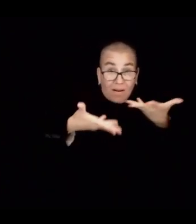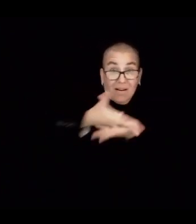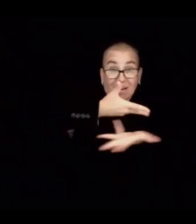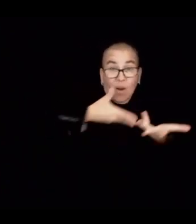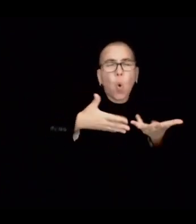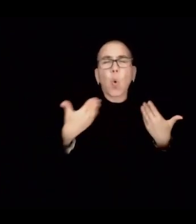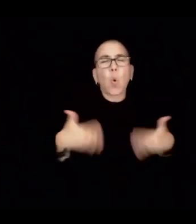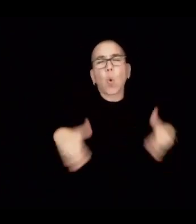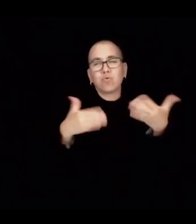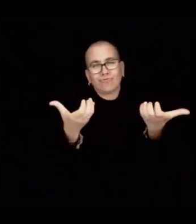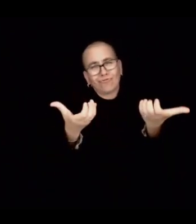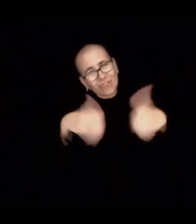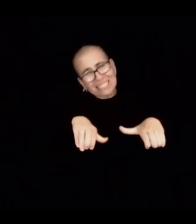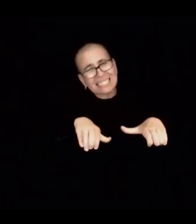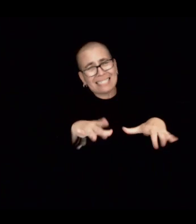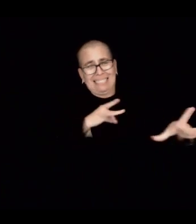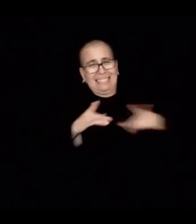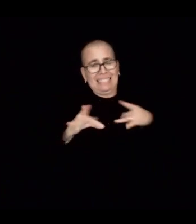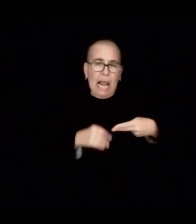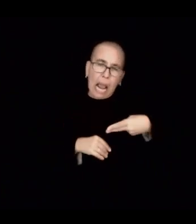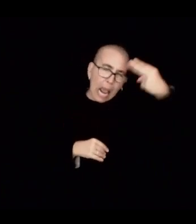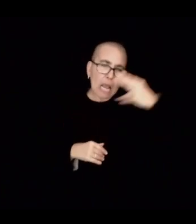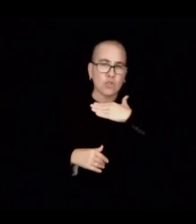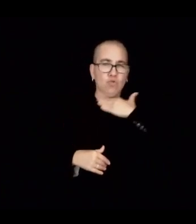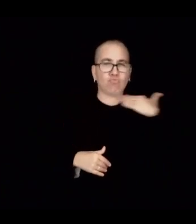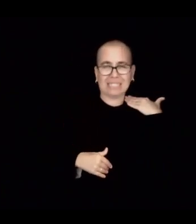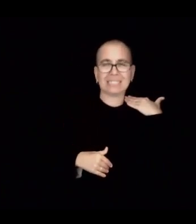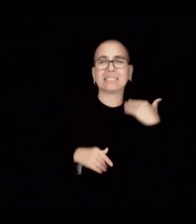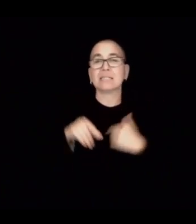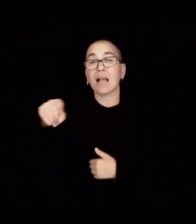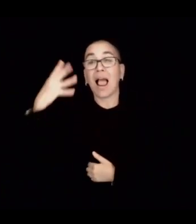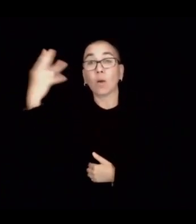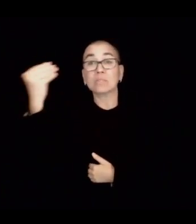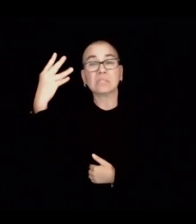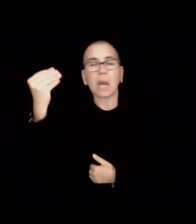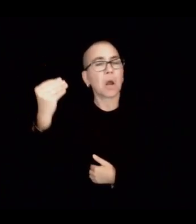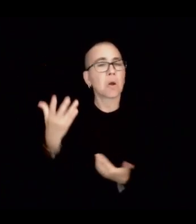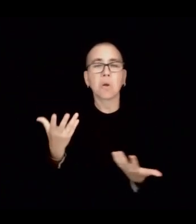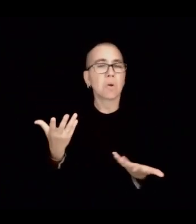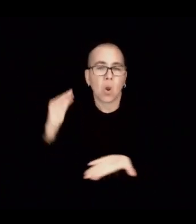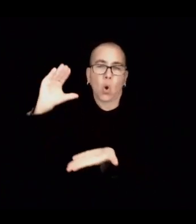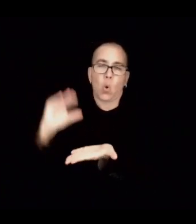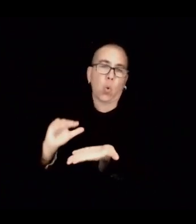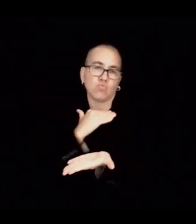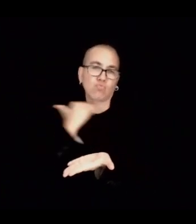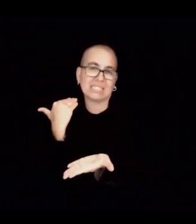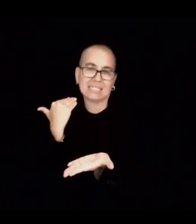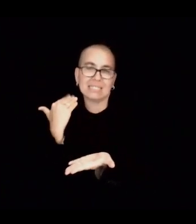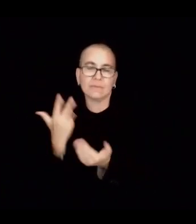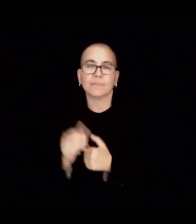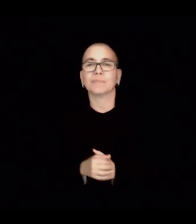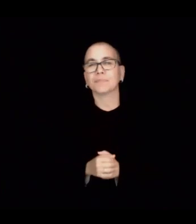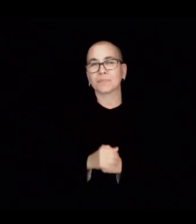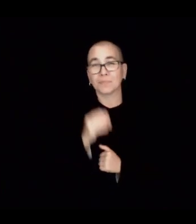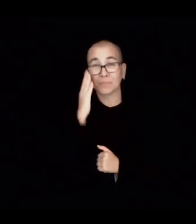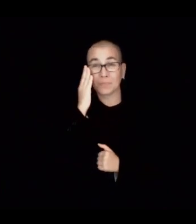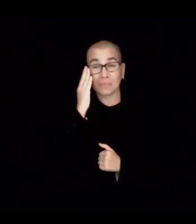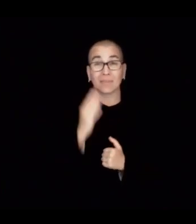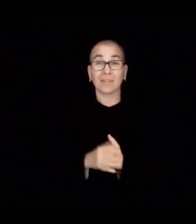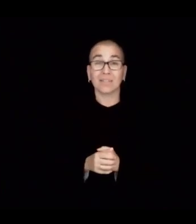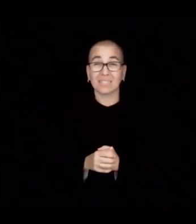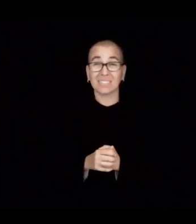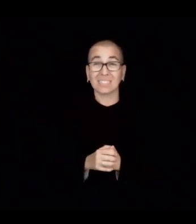of interaction related to COVID. In indoor settings, the idea, particularly in Minnesota in